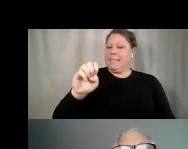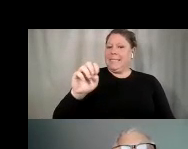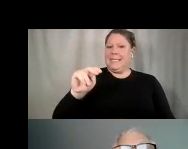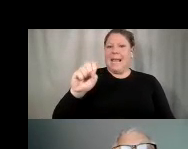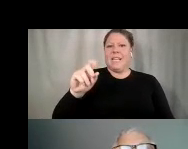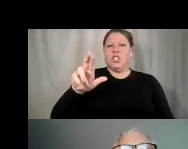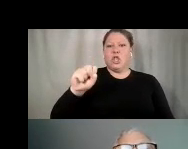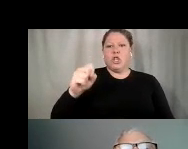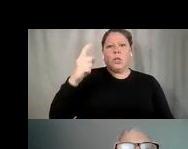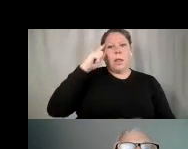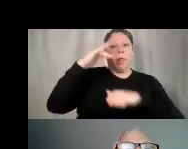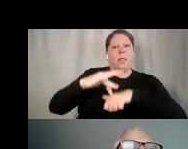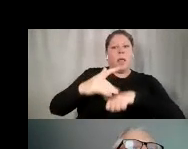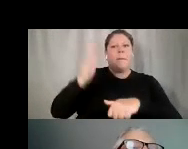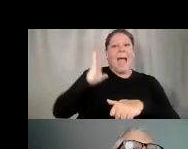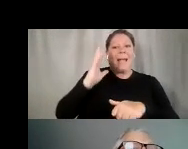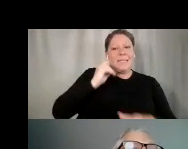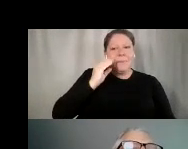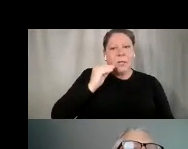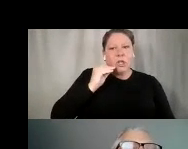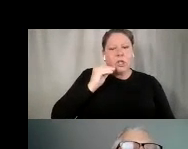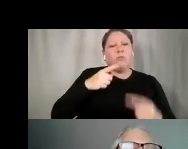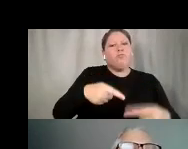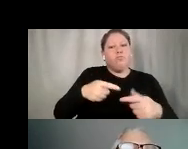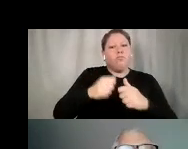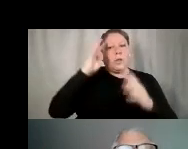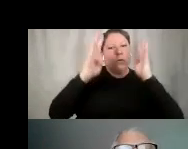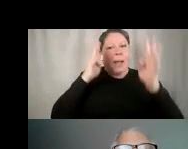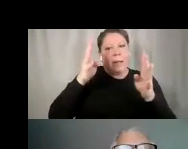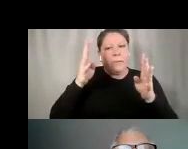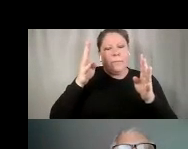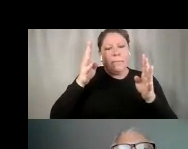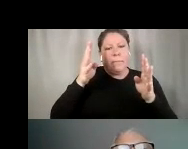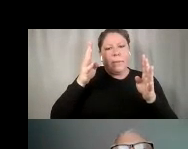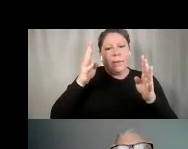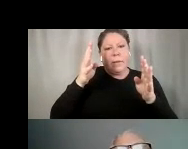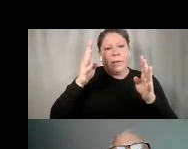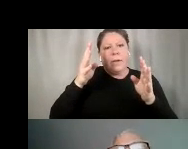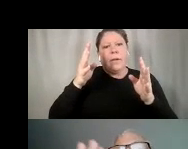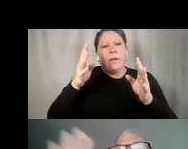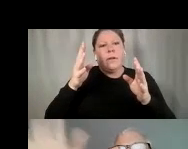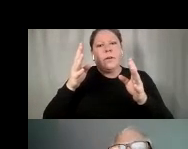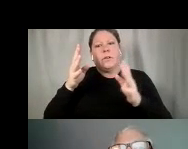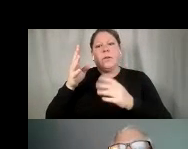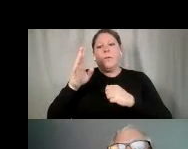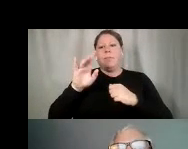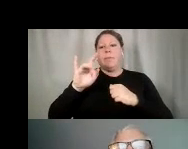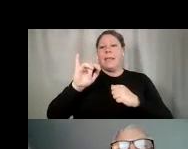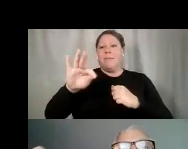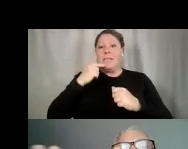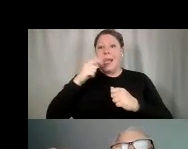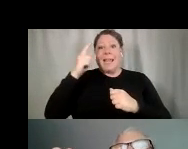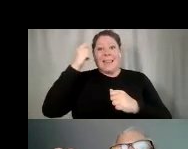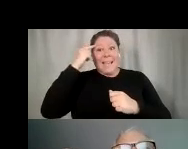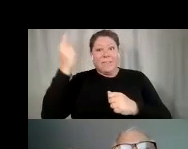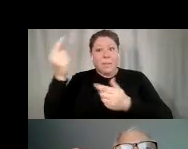that struggle. But if we reframe we reframe the assignment to say either think of something new